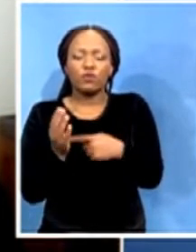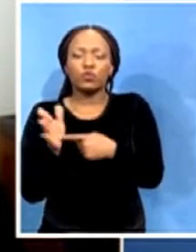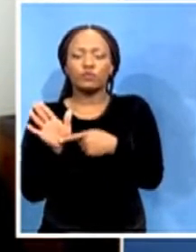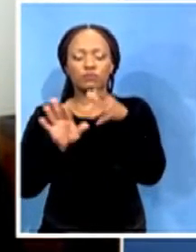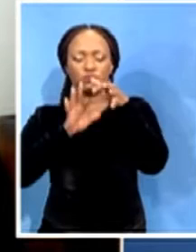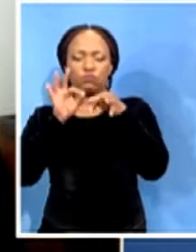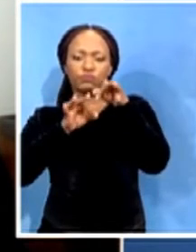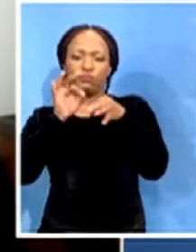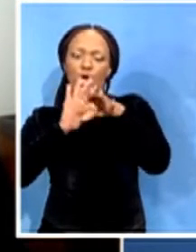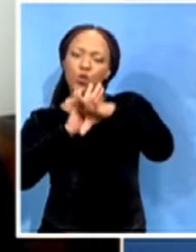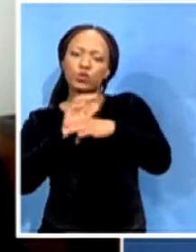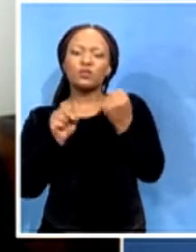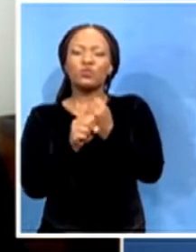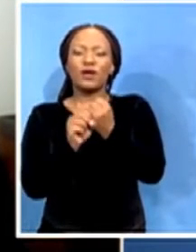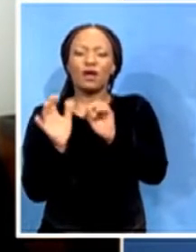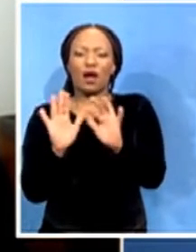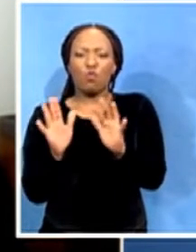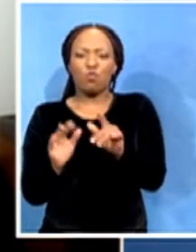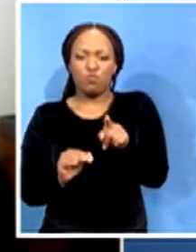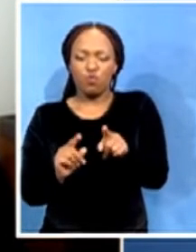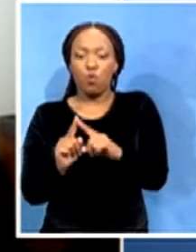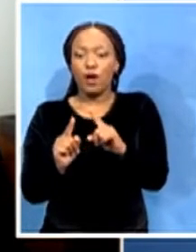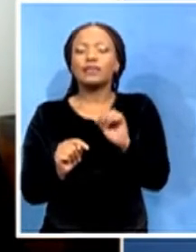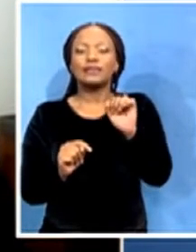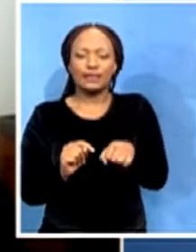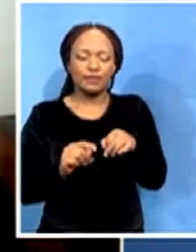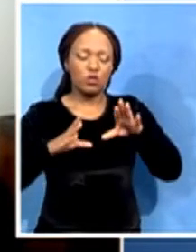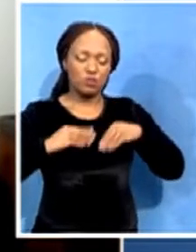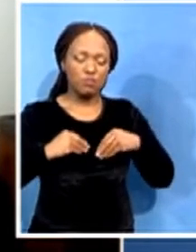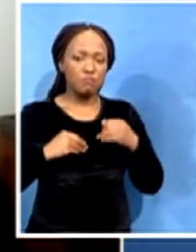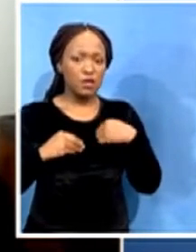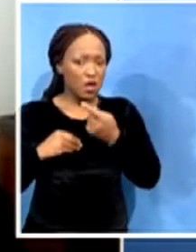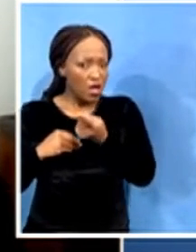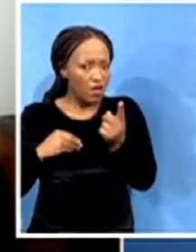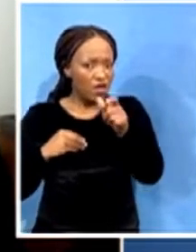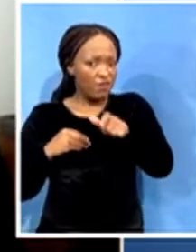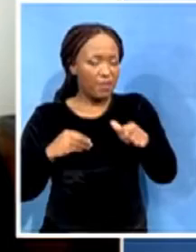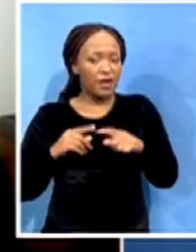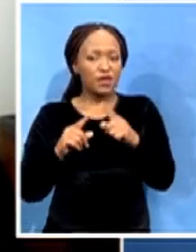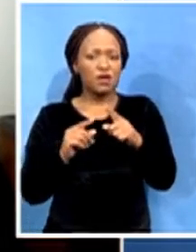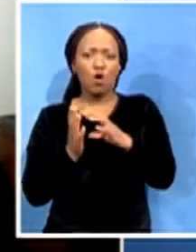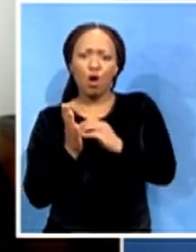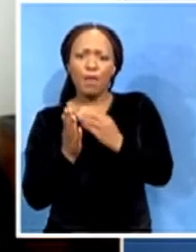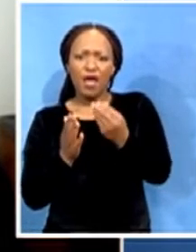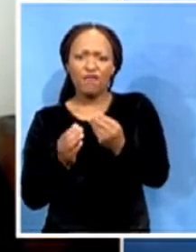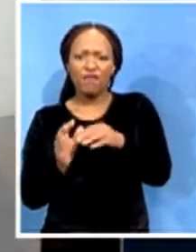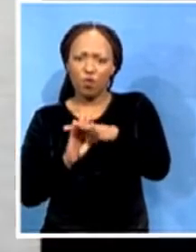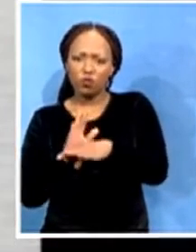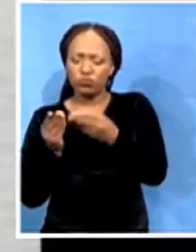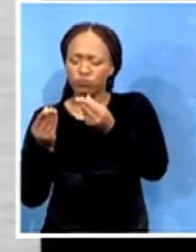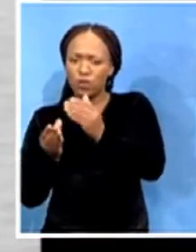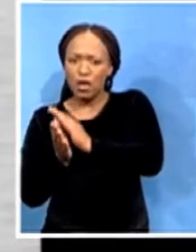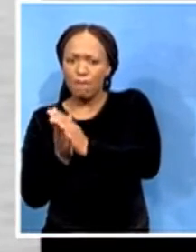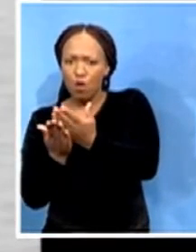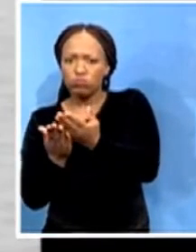recognize not everyone has, you know, a copy of the Constitution in their shirt pocket. You know, they're not